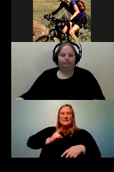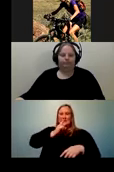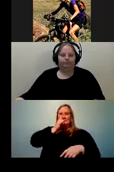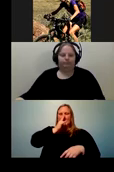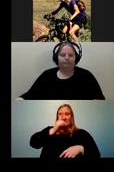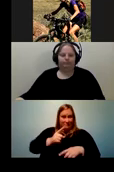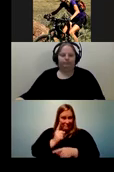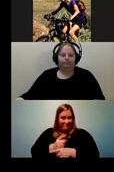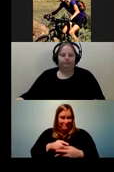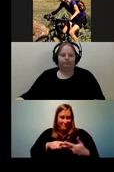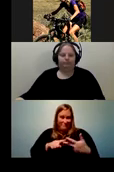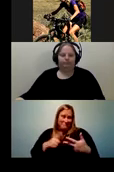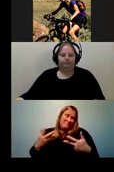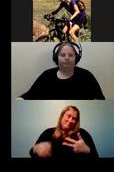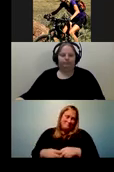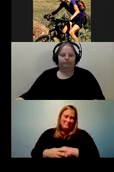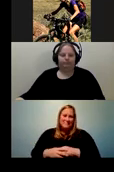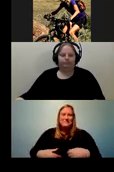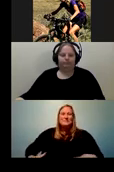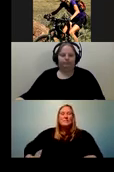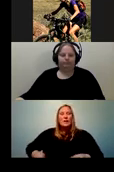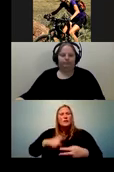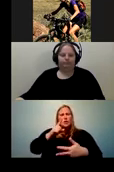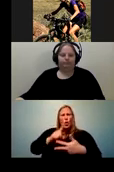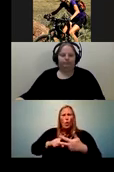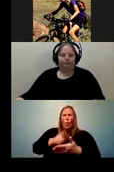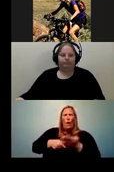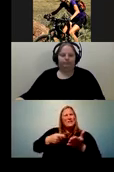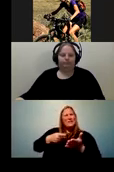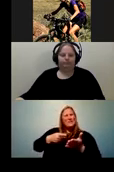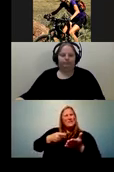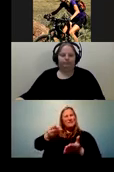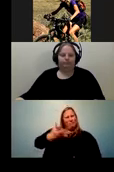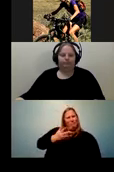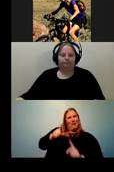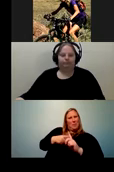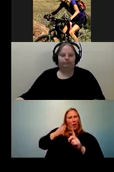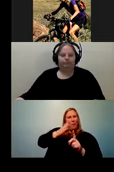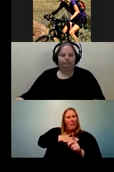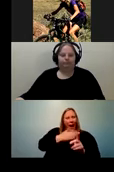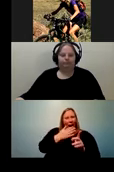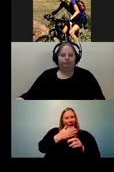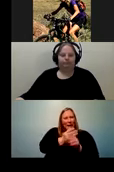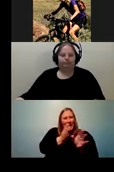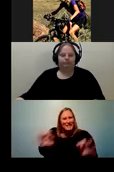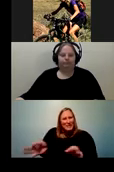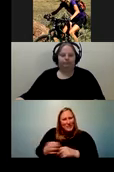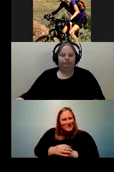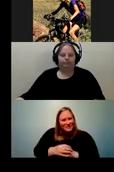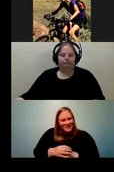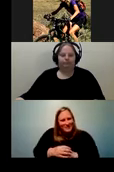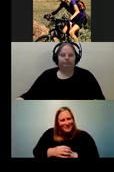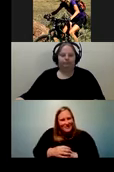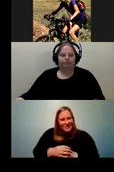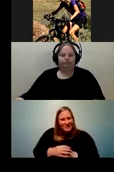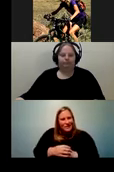it? So what does this tell us about our decision-making is that this is the kind of decision that, you know, it doesn't actually